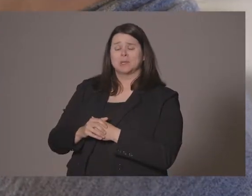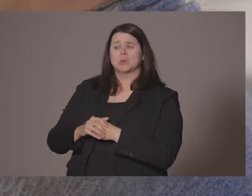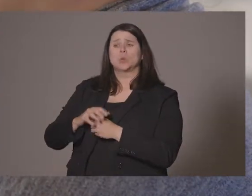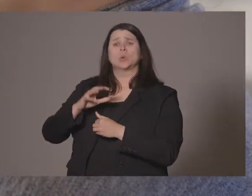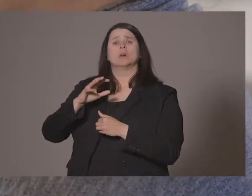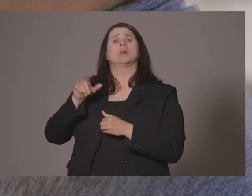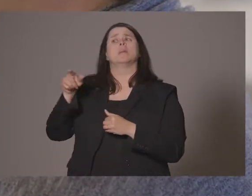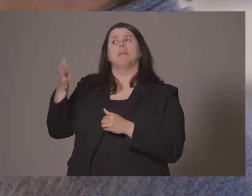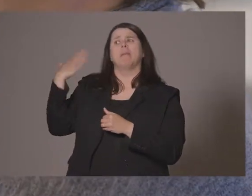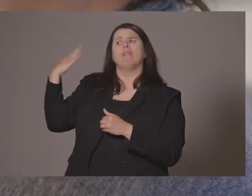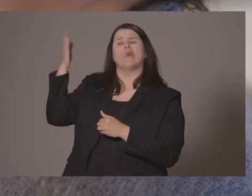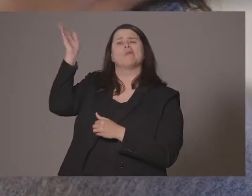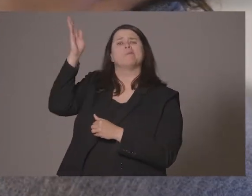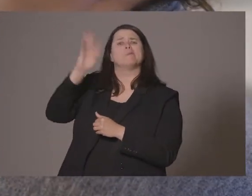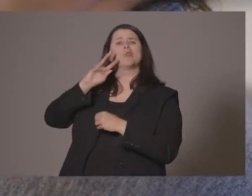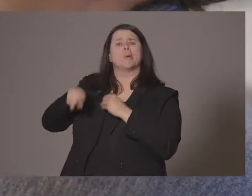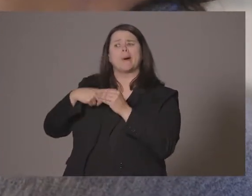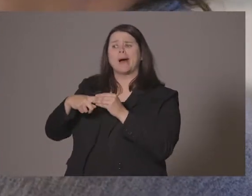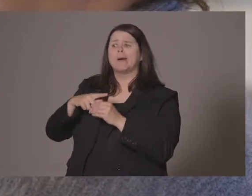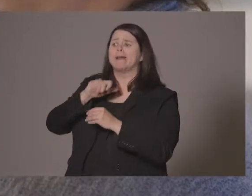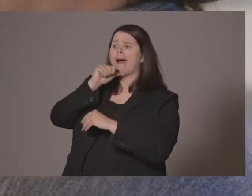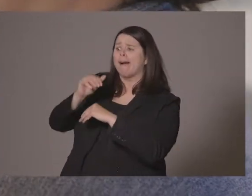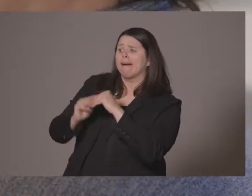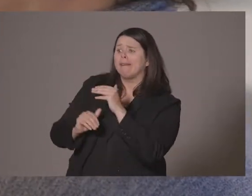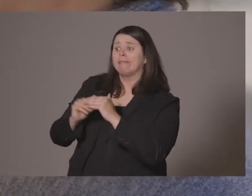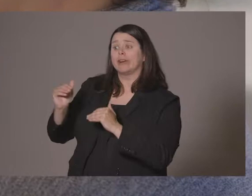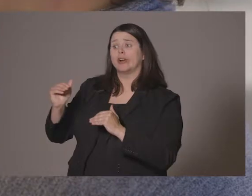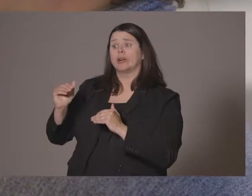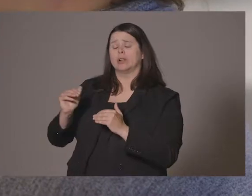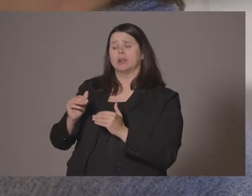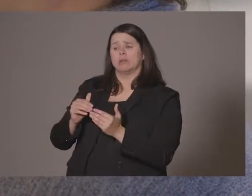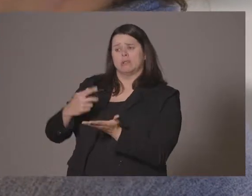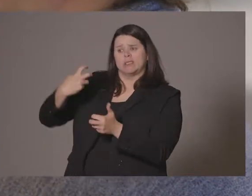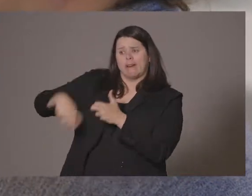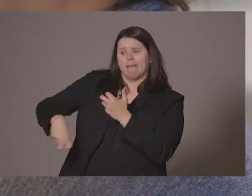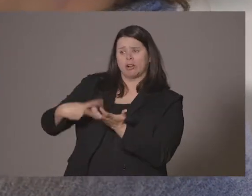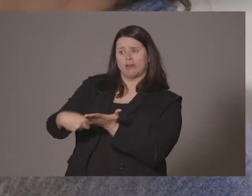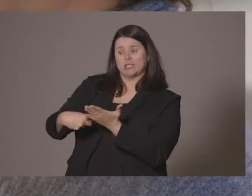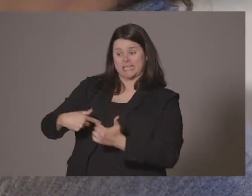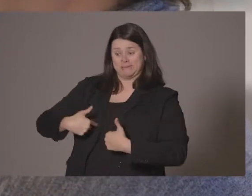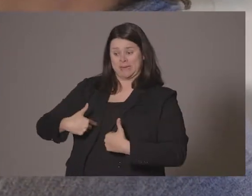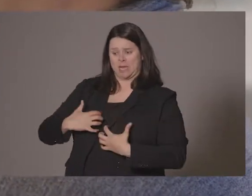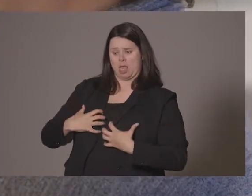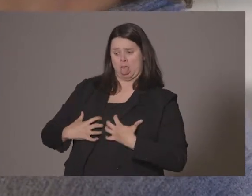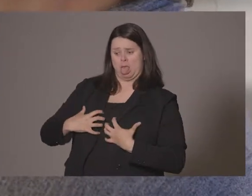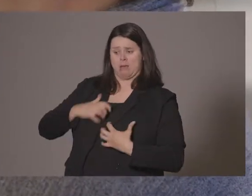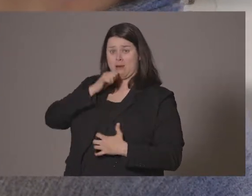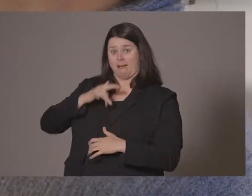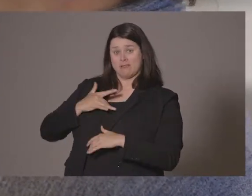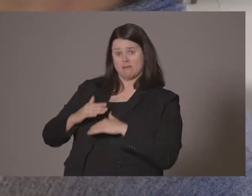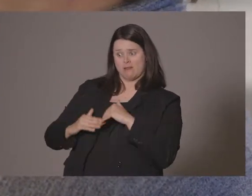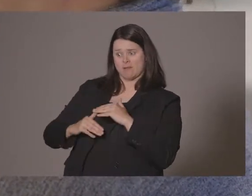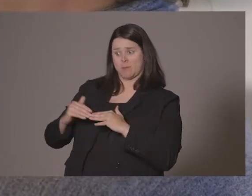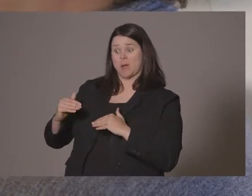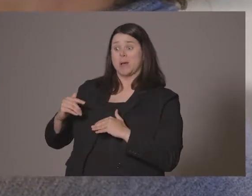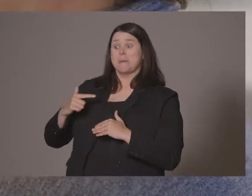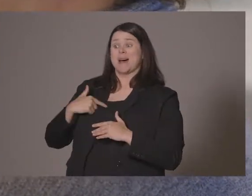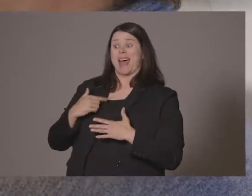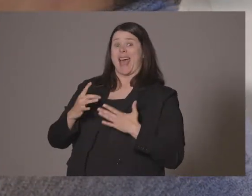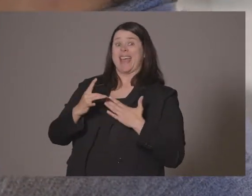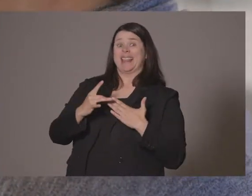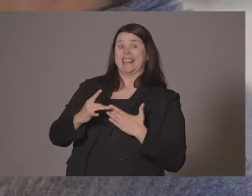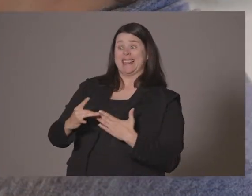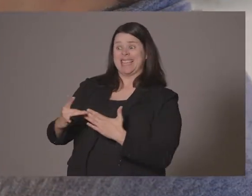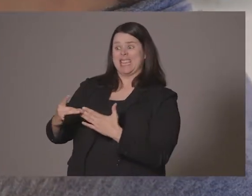discomfort when people are talking or when we're having difficult conversations, but I think sometimes it's that like gearing up to jump off and